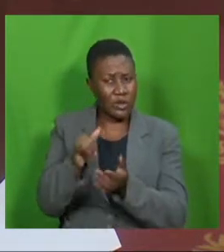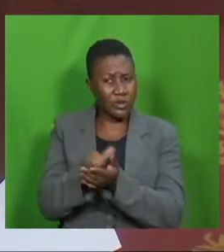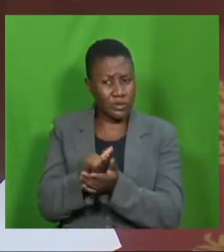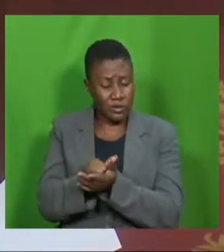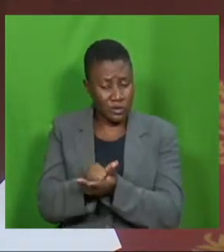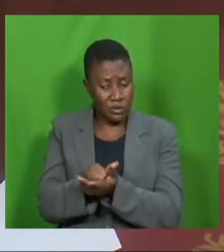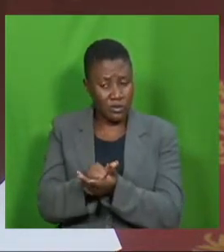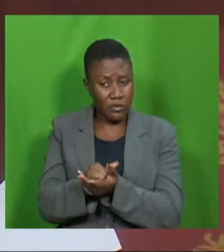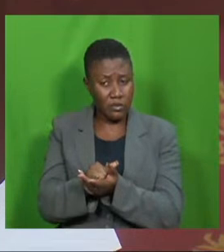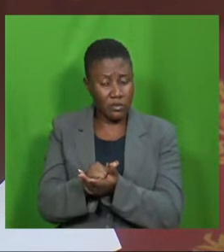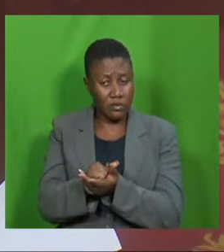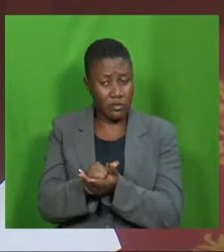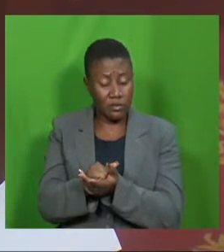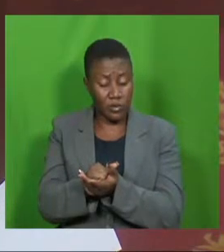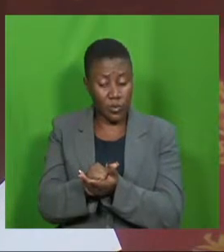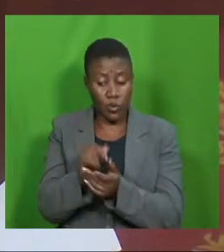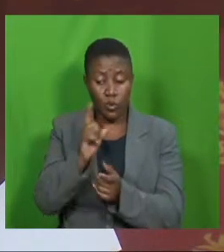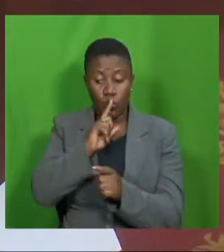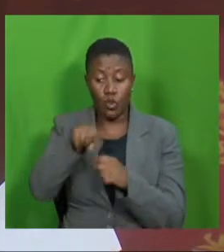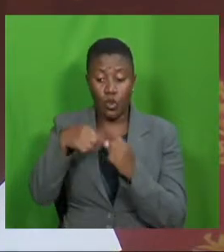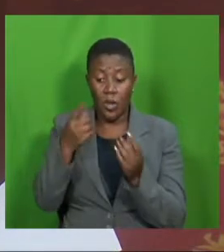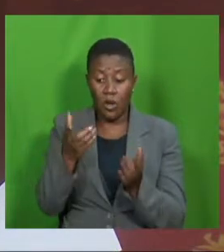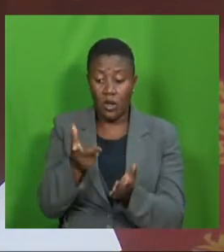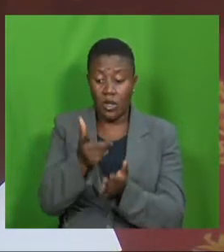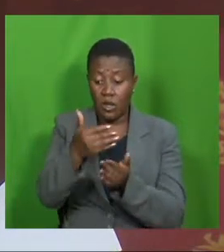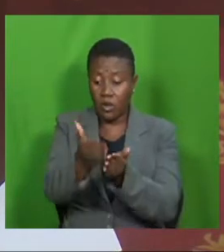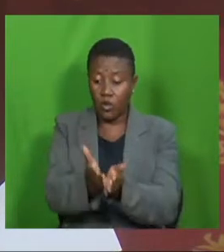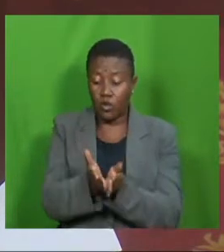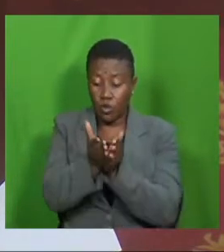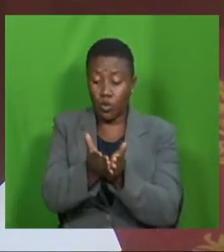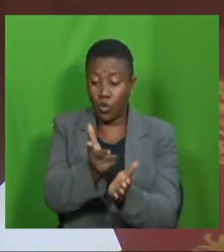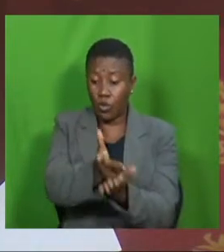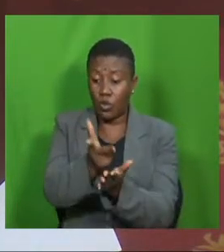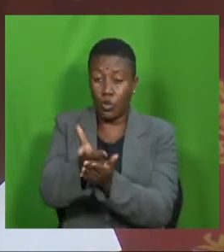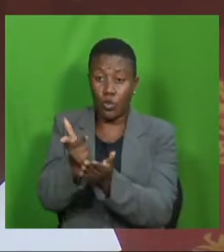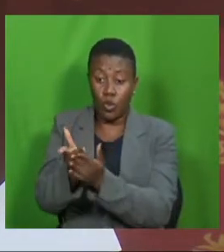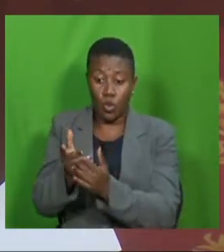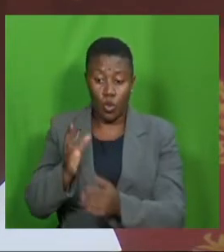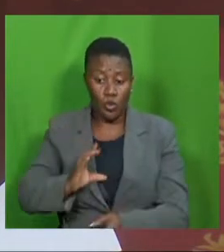constituting the landing beach committee is backed by a law.